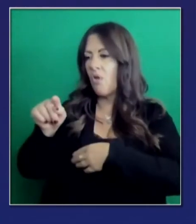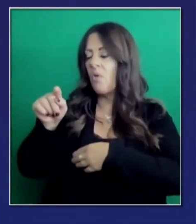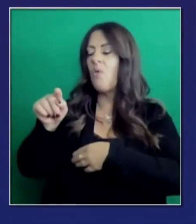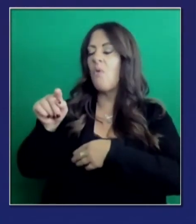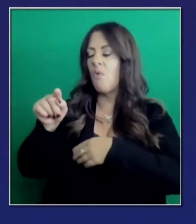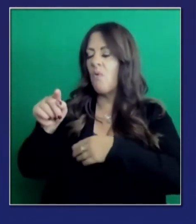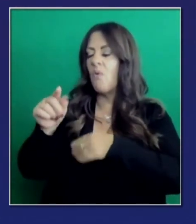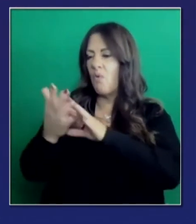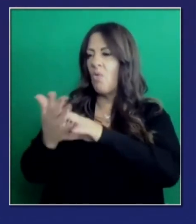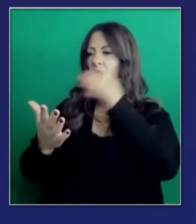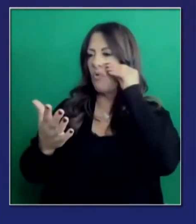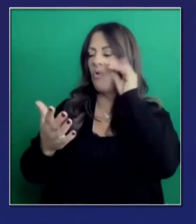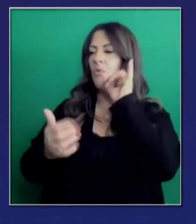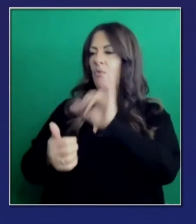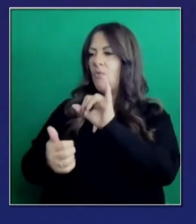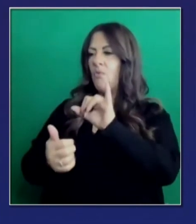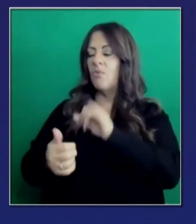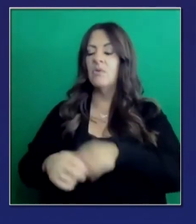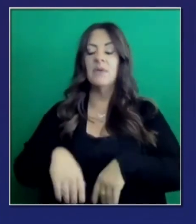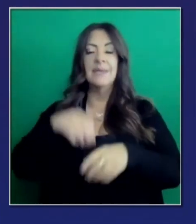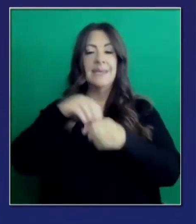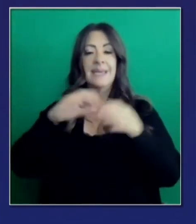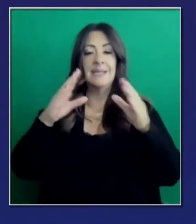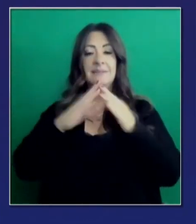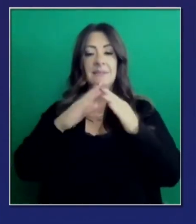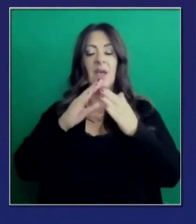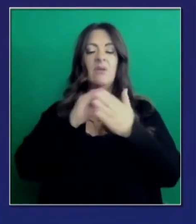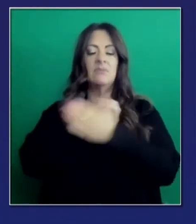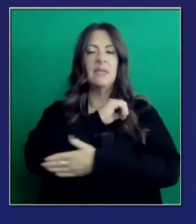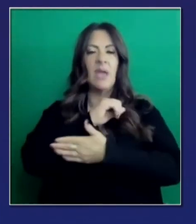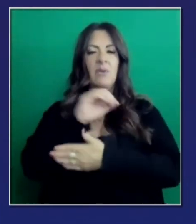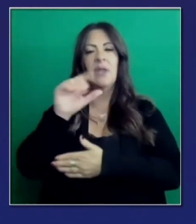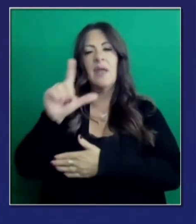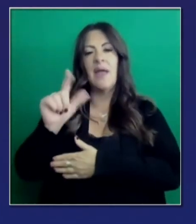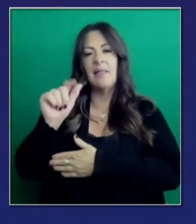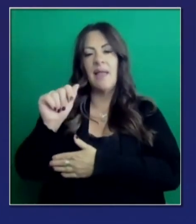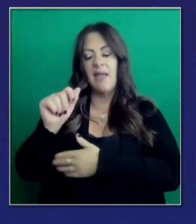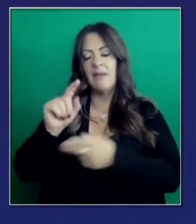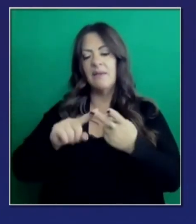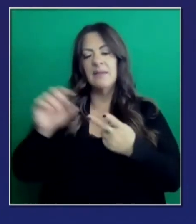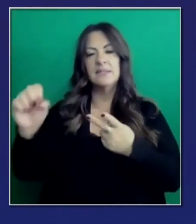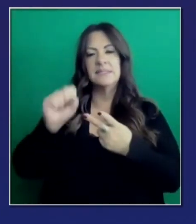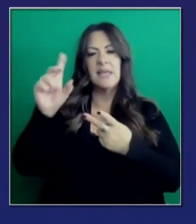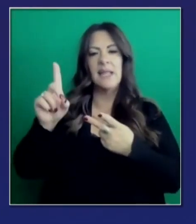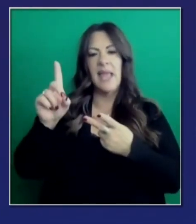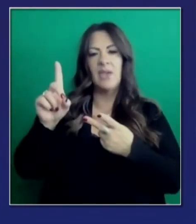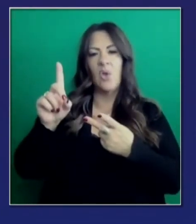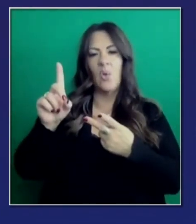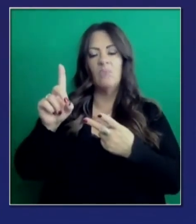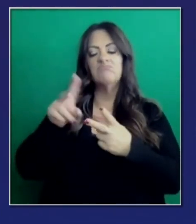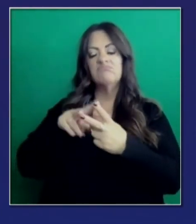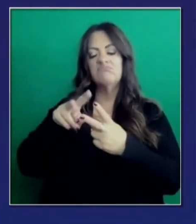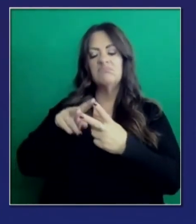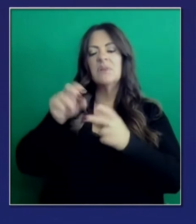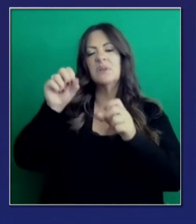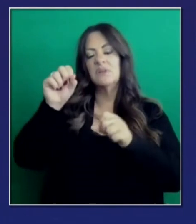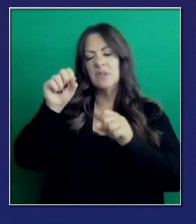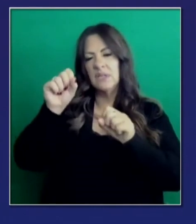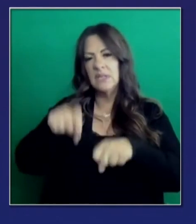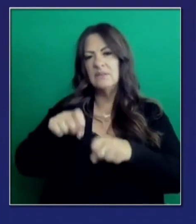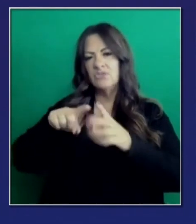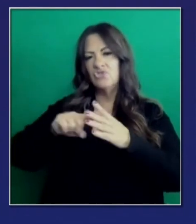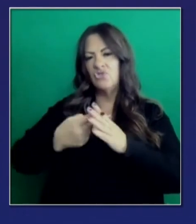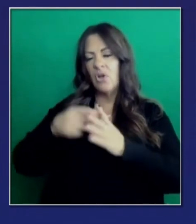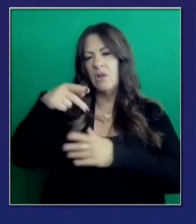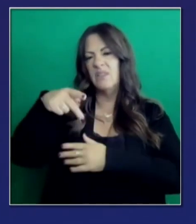should be promoting it themselves, as well as San Diego, beginning to promote this pilot project. It started about a week ago